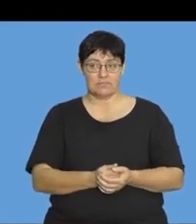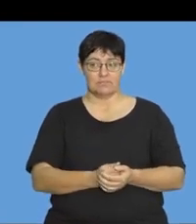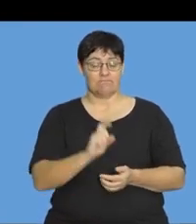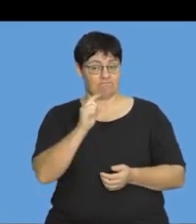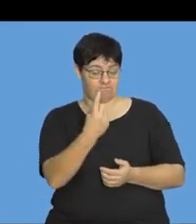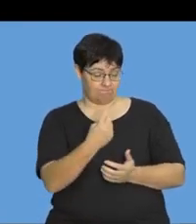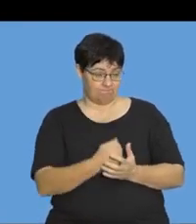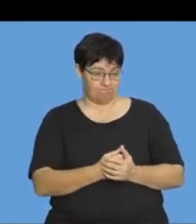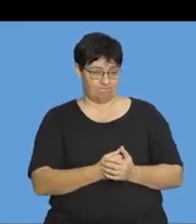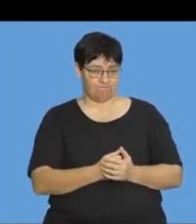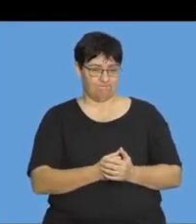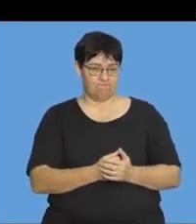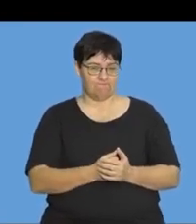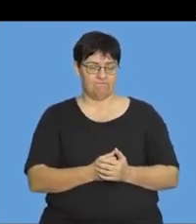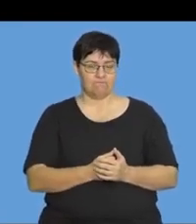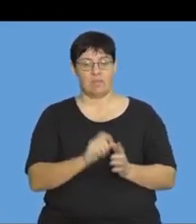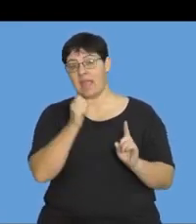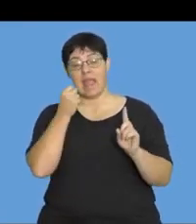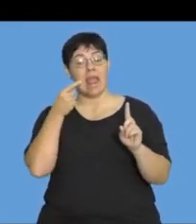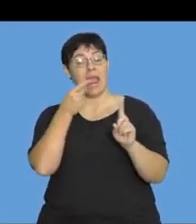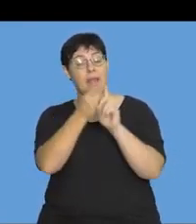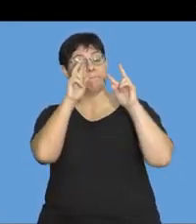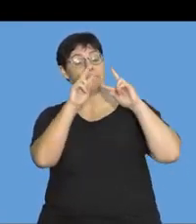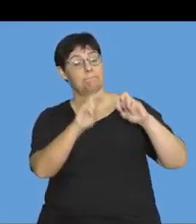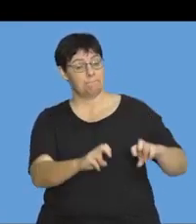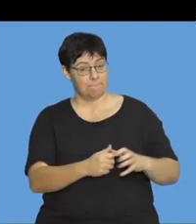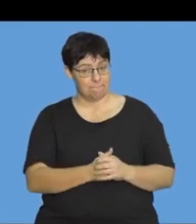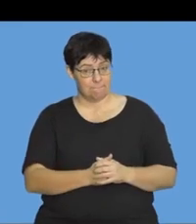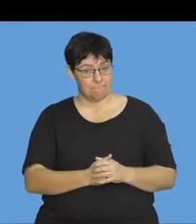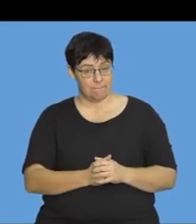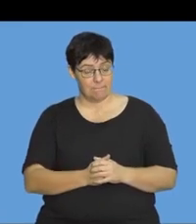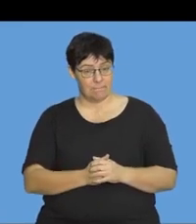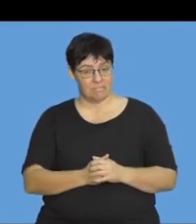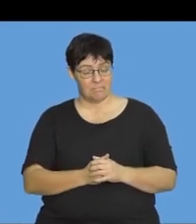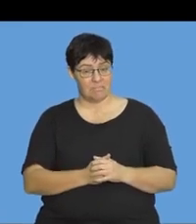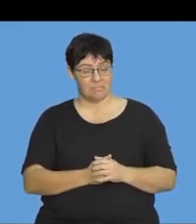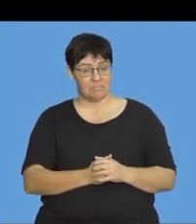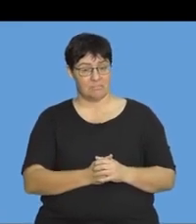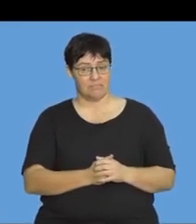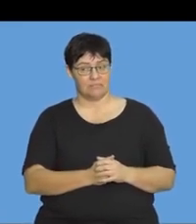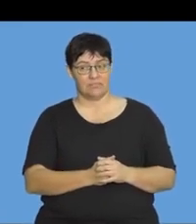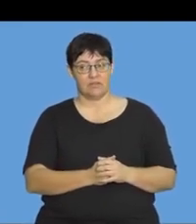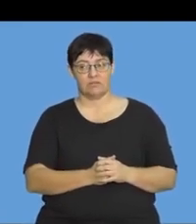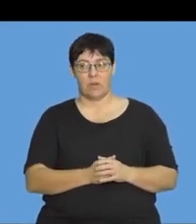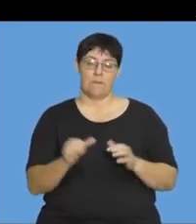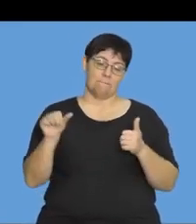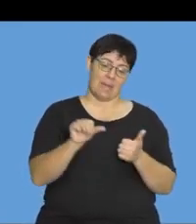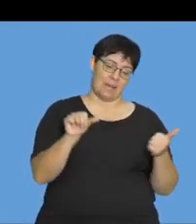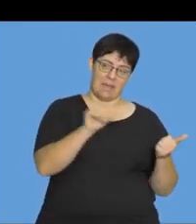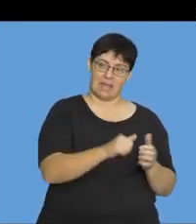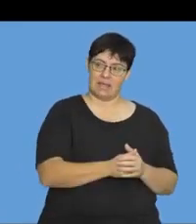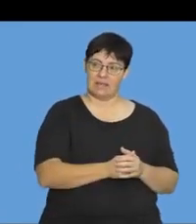question, what was the aim of the investigation? We are now going to go 2 slides back. You go back